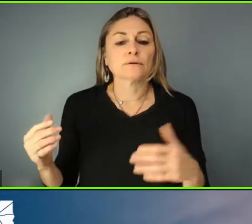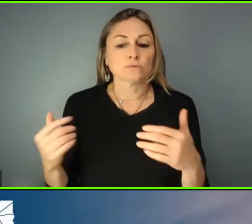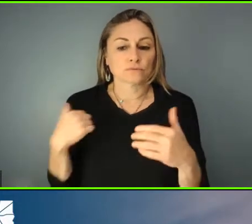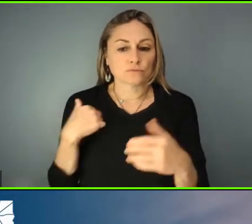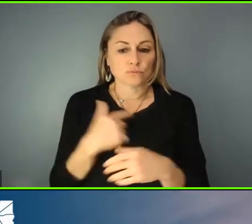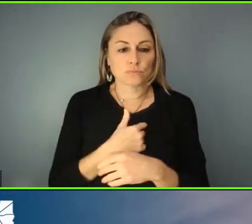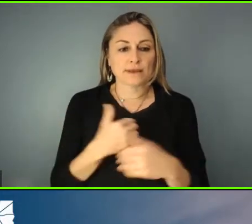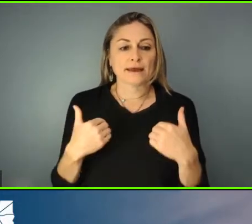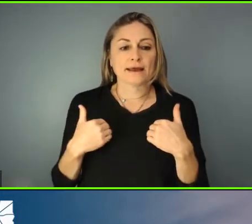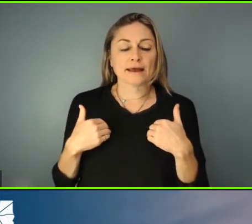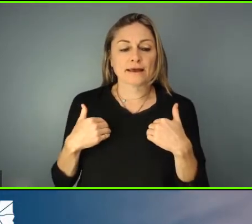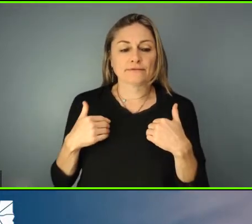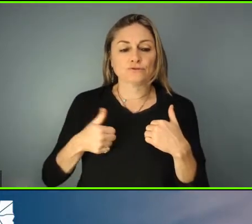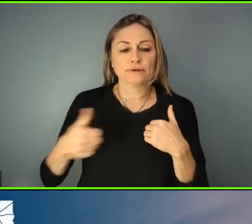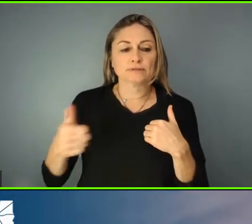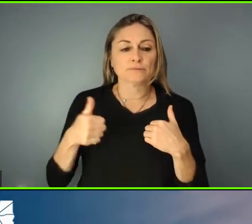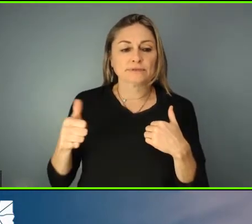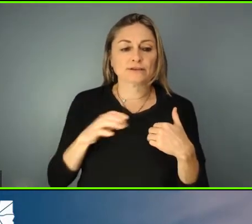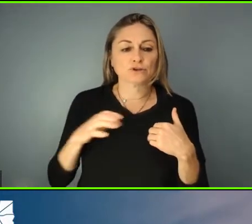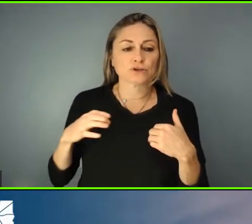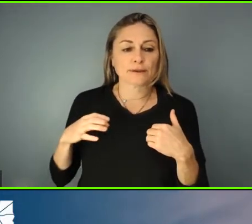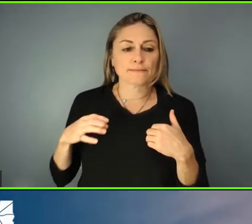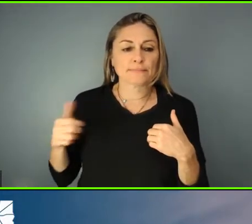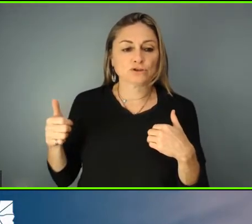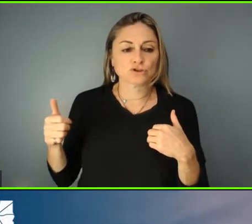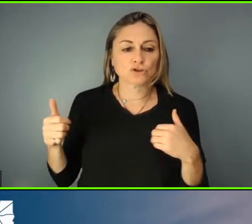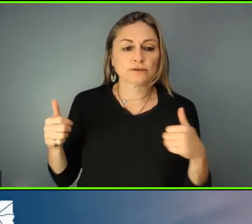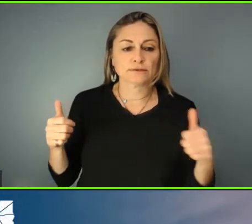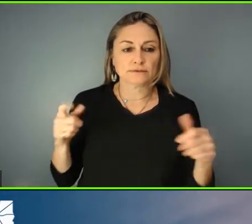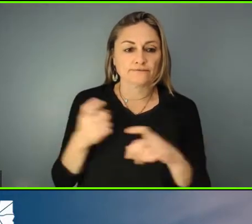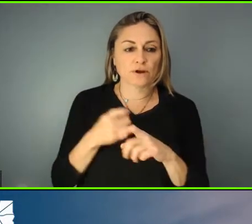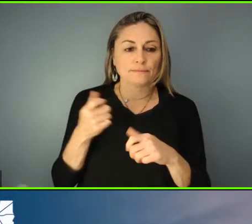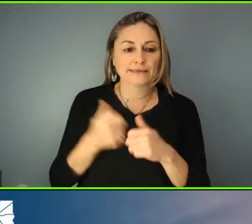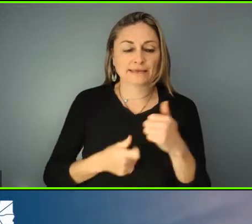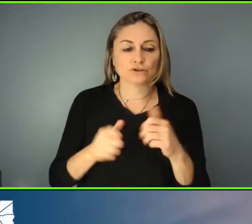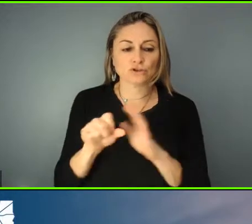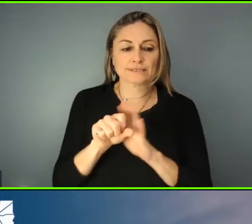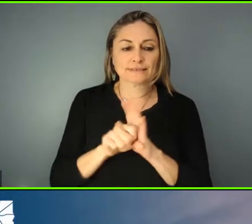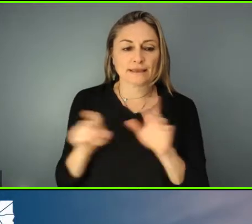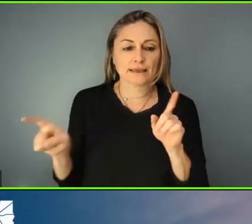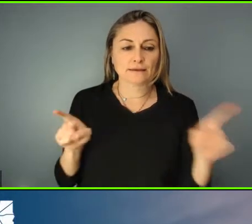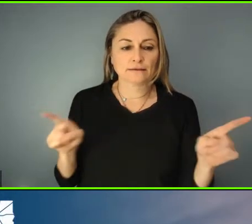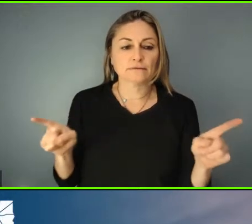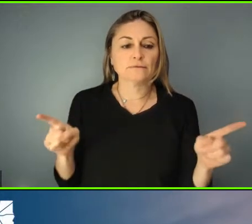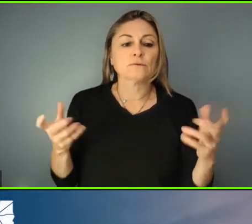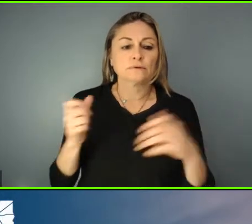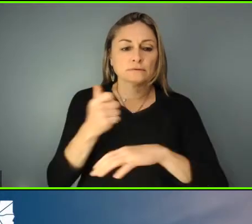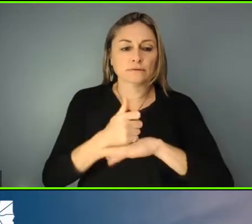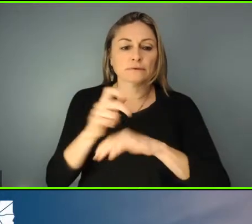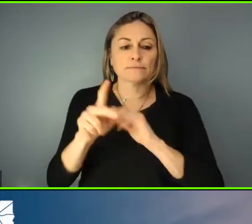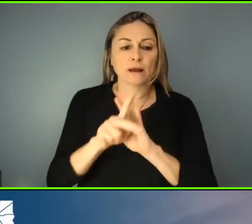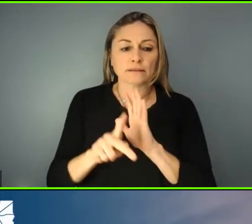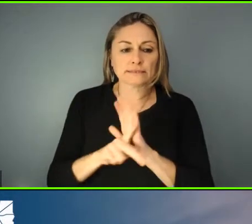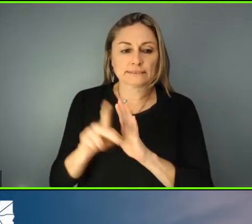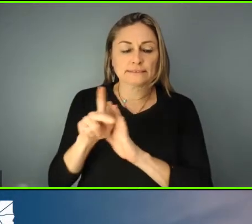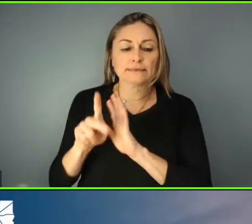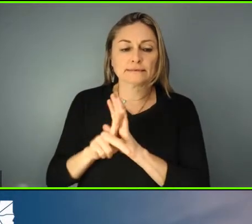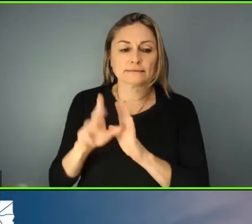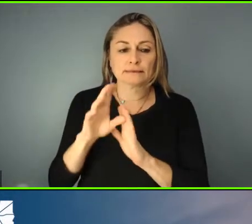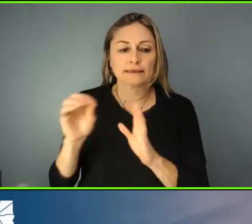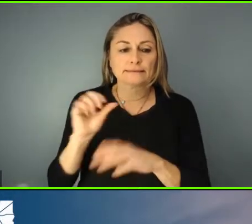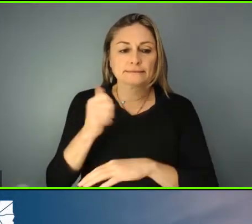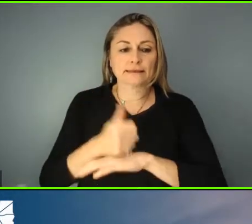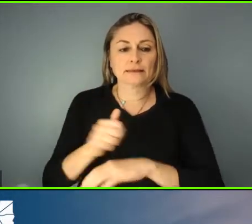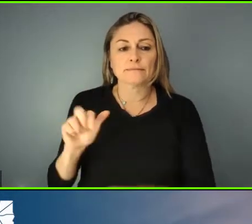transportation commissions from each state are looking at setting policy as well as setting rates for tolling